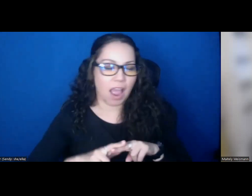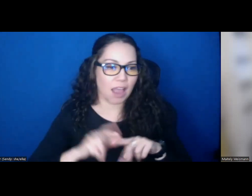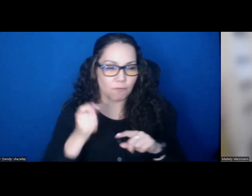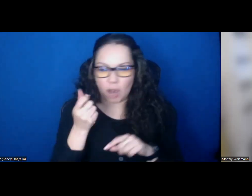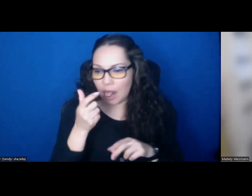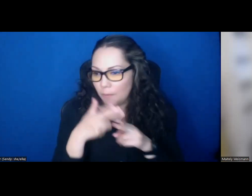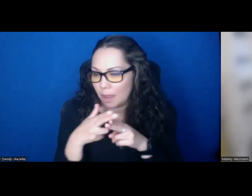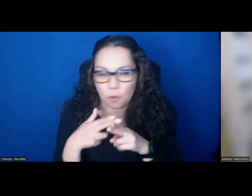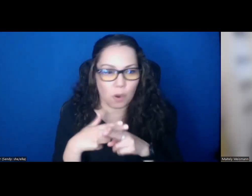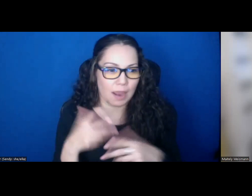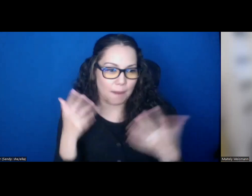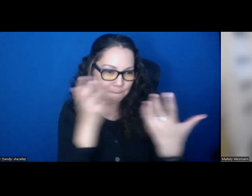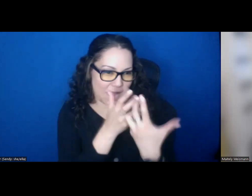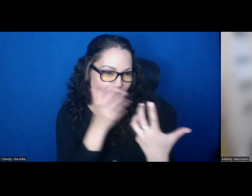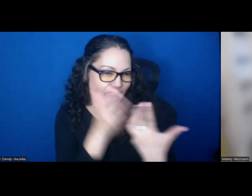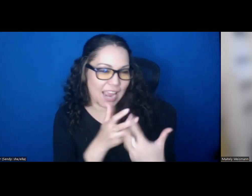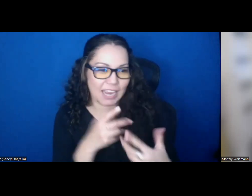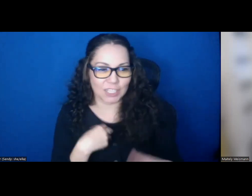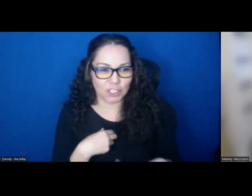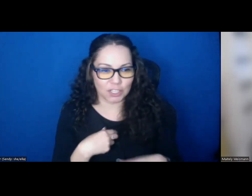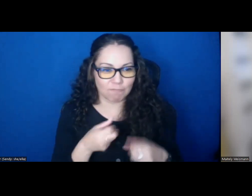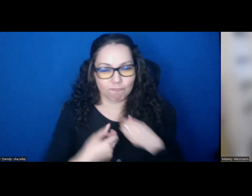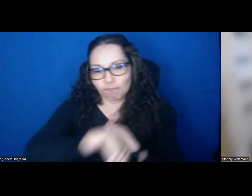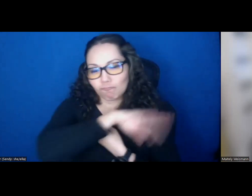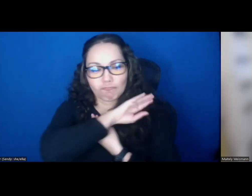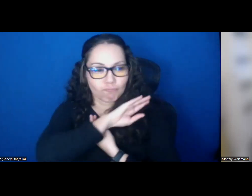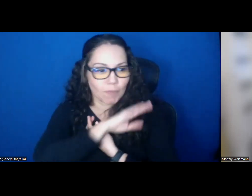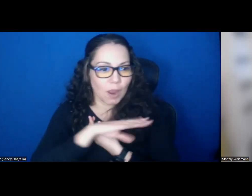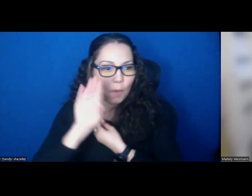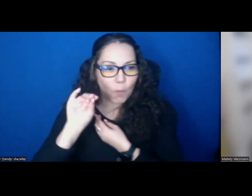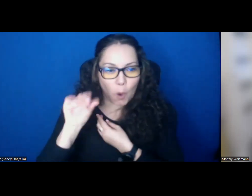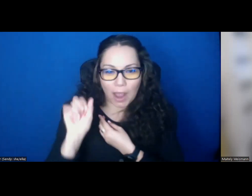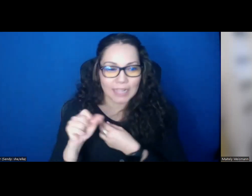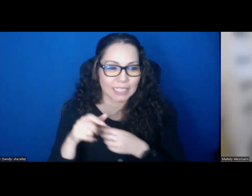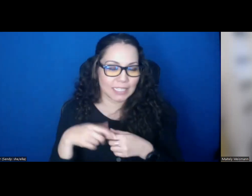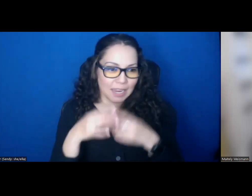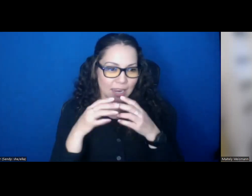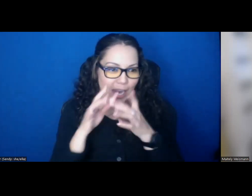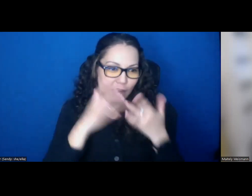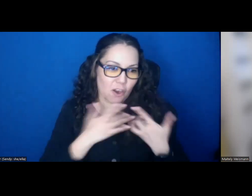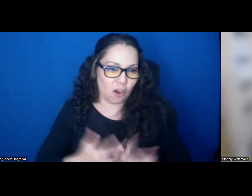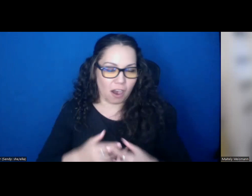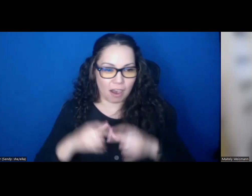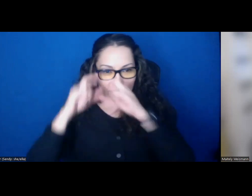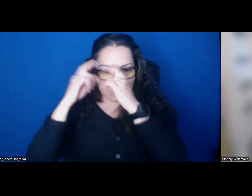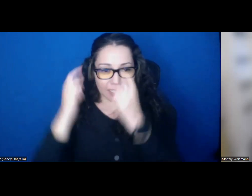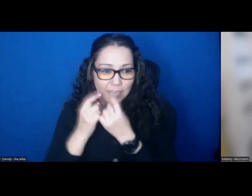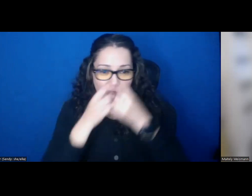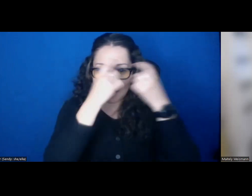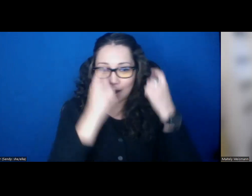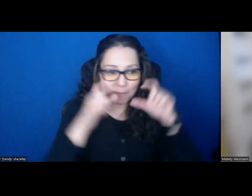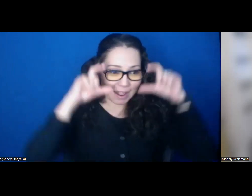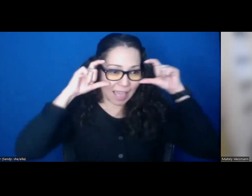matching. We'd be wearing matching boas and heart shaped glasses, for example. But despite that,